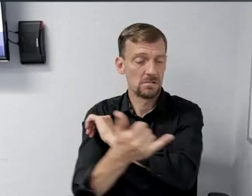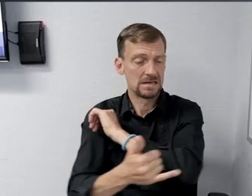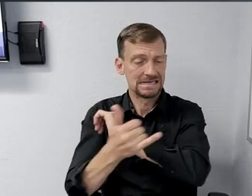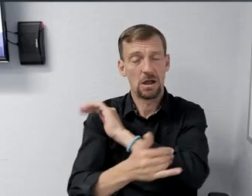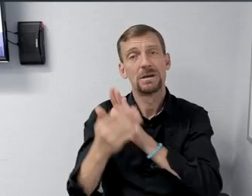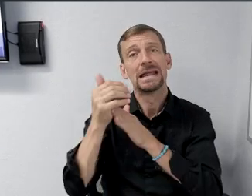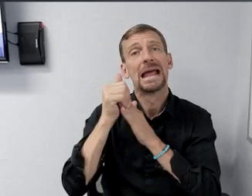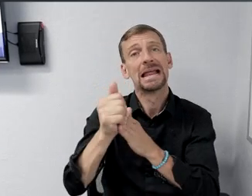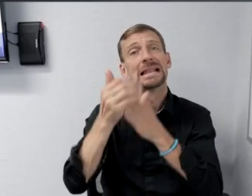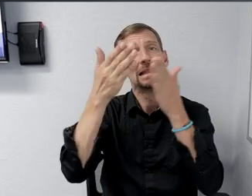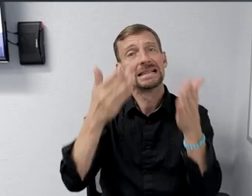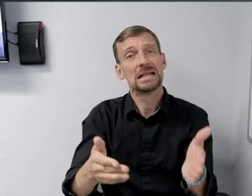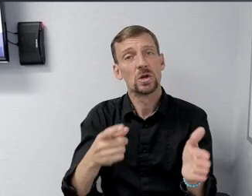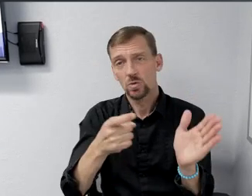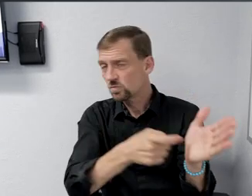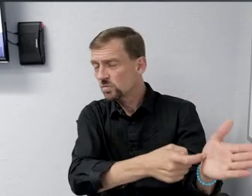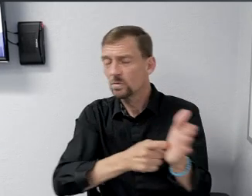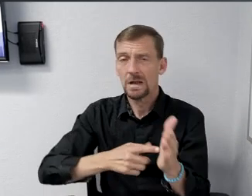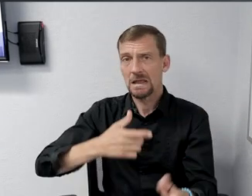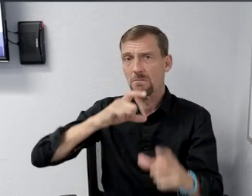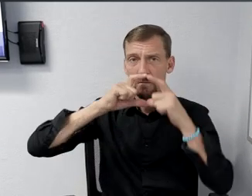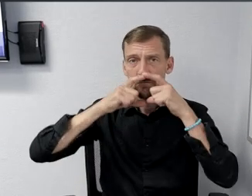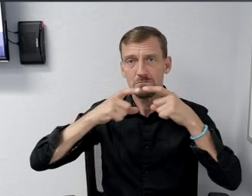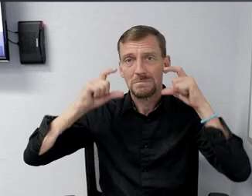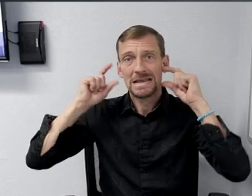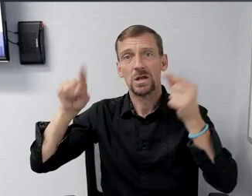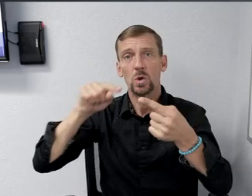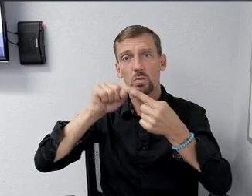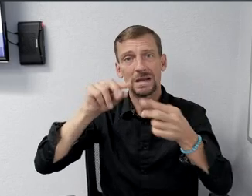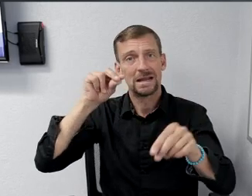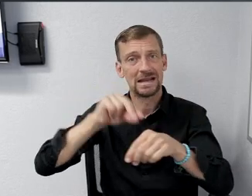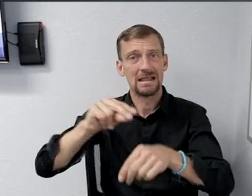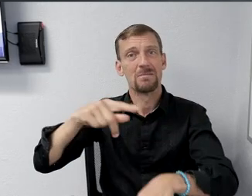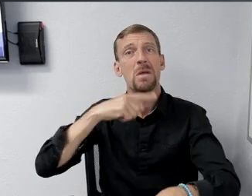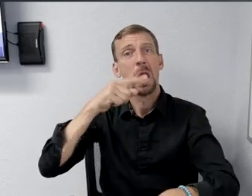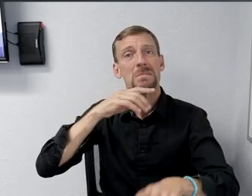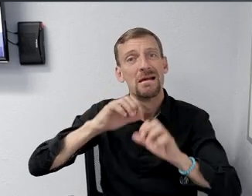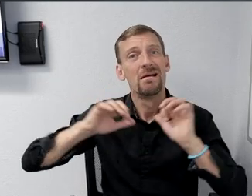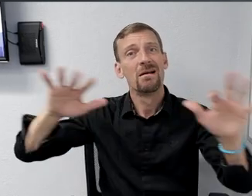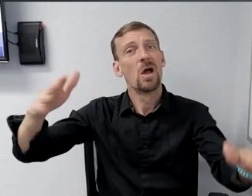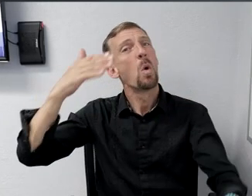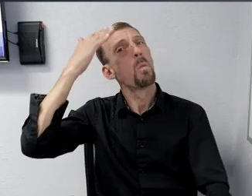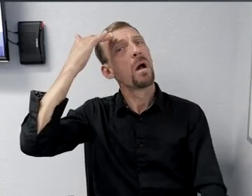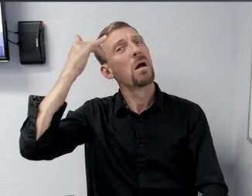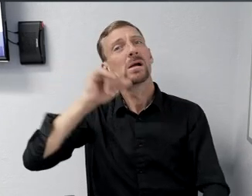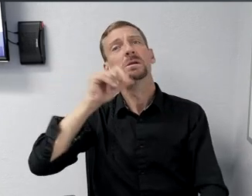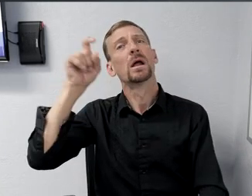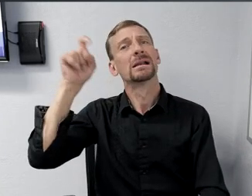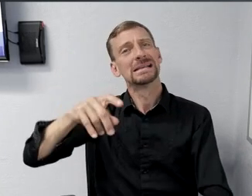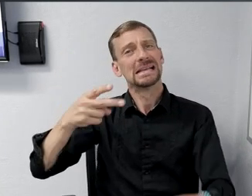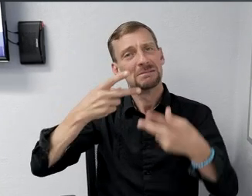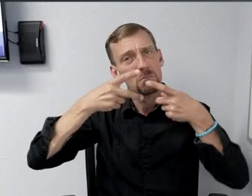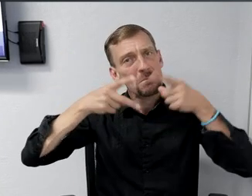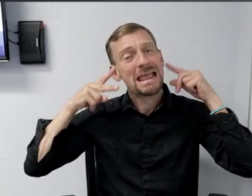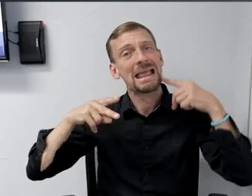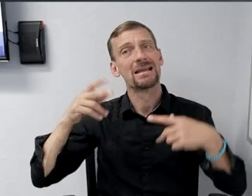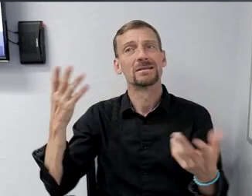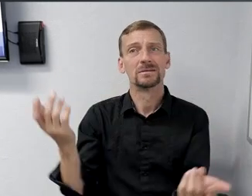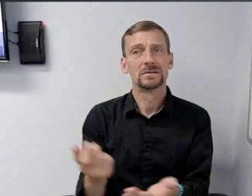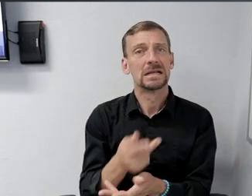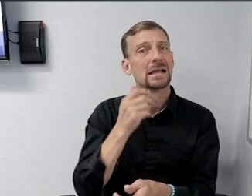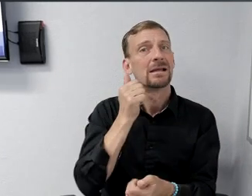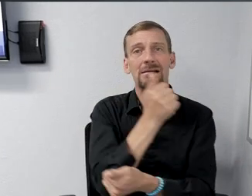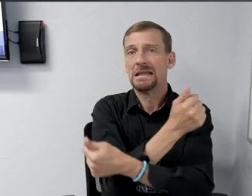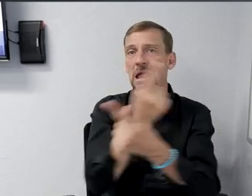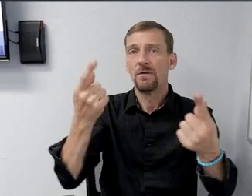leaders implemented mandatory masks when in public? Catherine has asked this, and now Lori has just asked this. Everywhere we